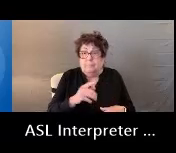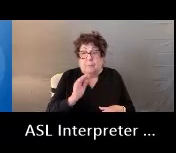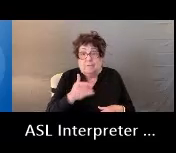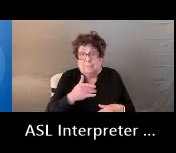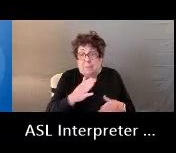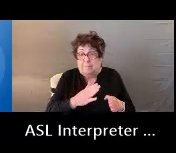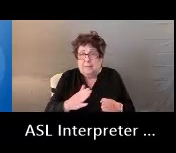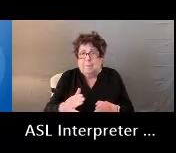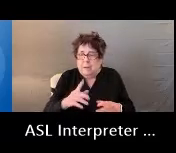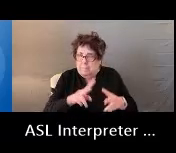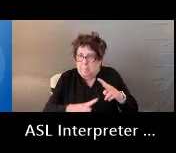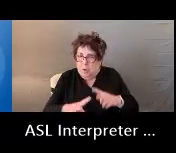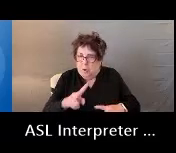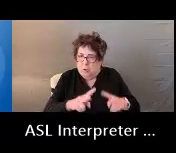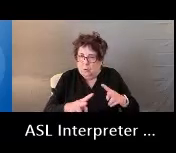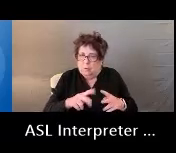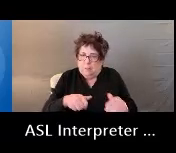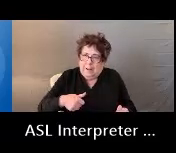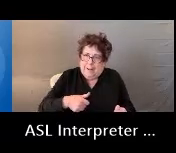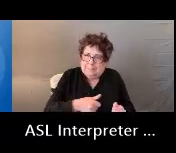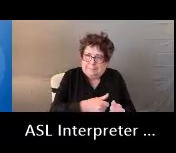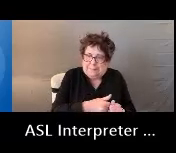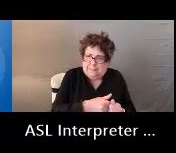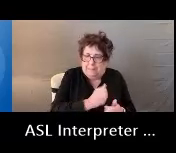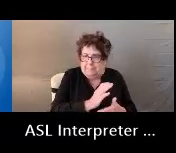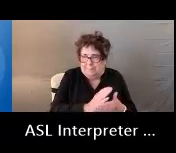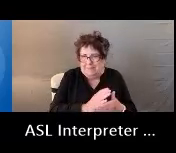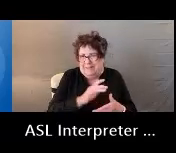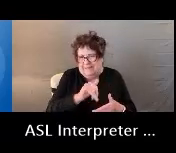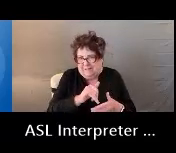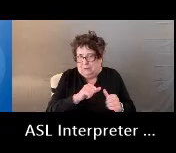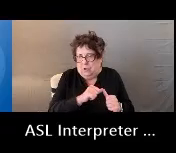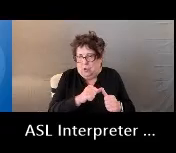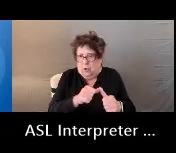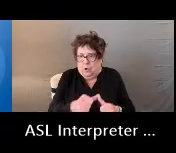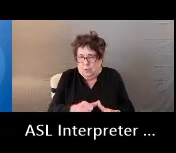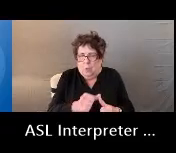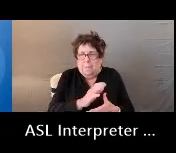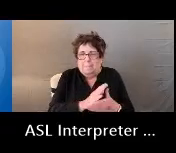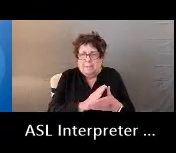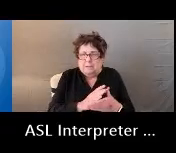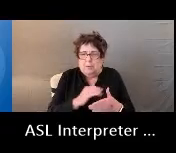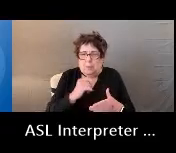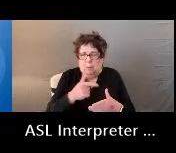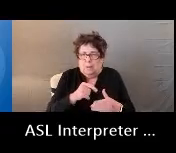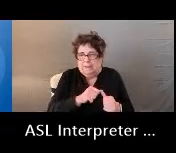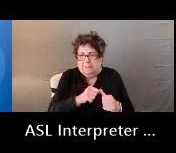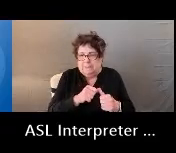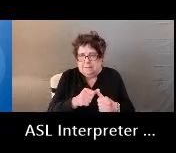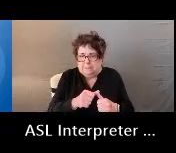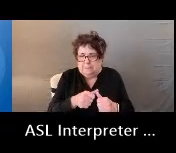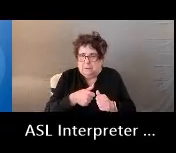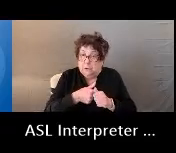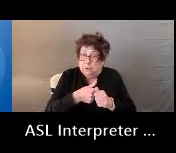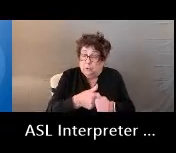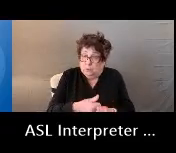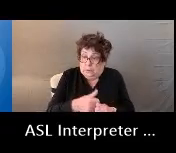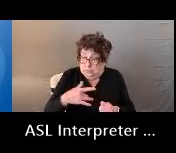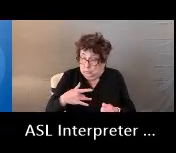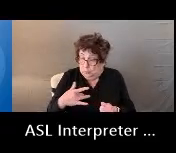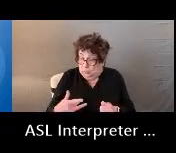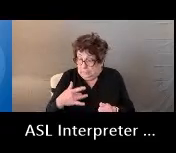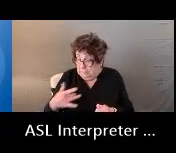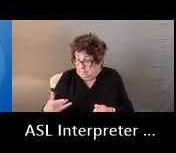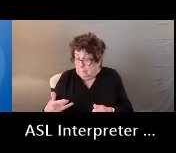pretty much the ongoing piece where we continually track trends and update the plan as